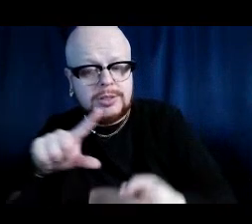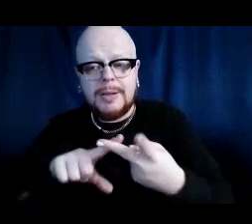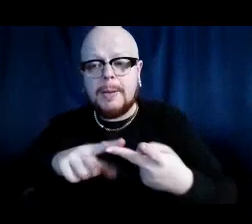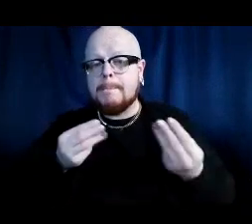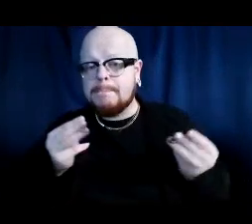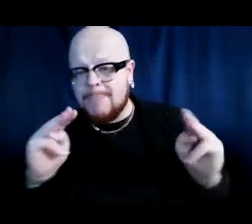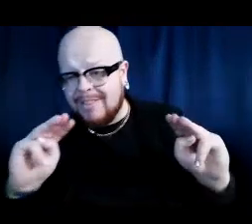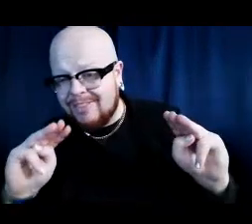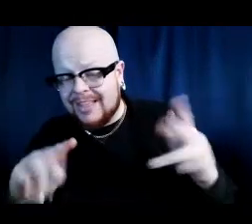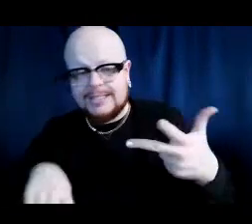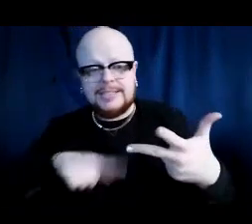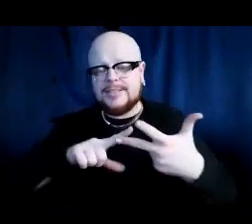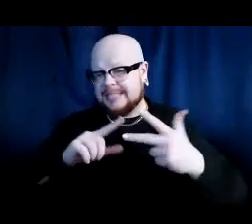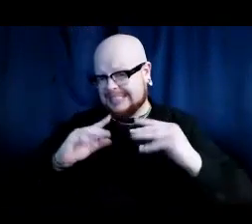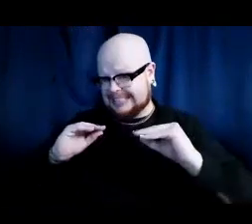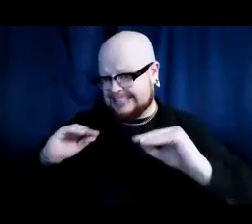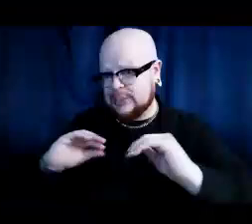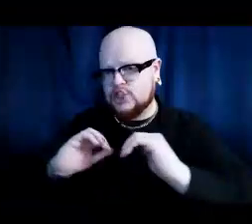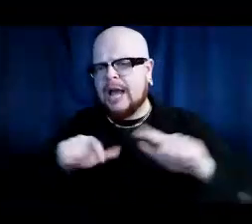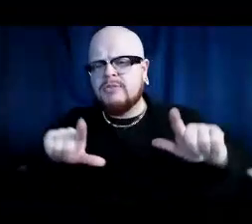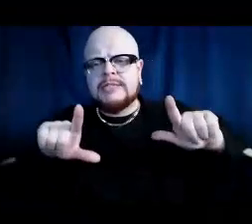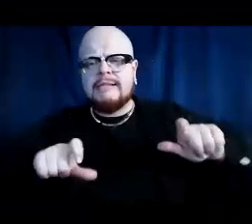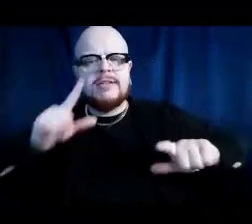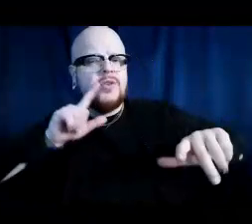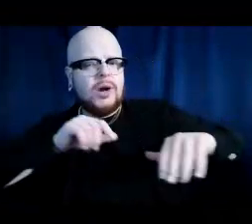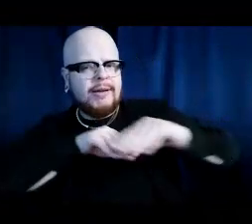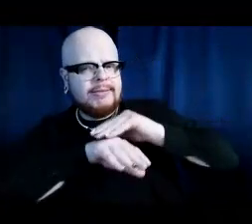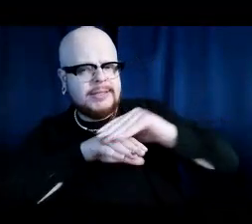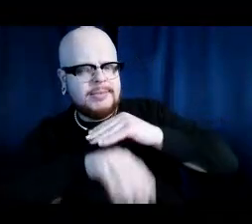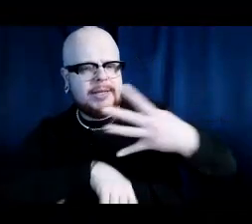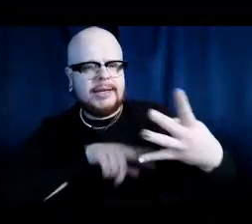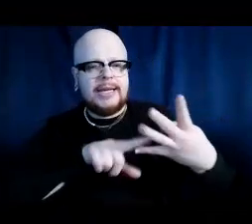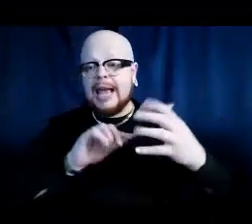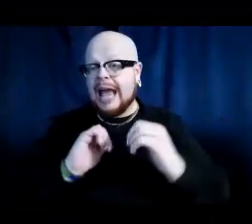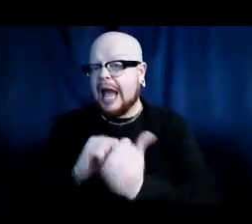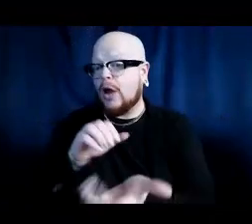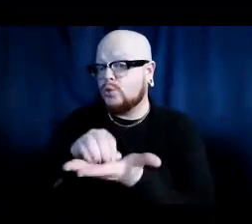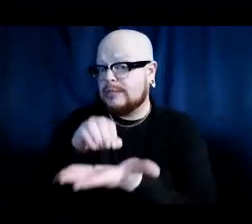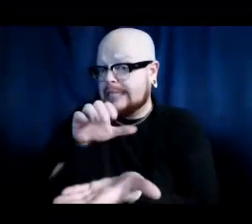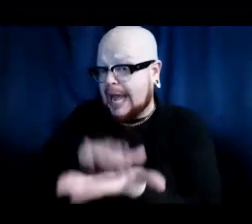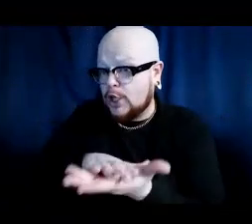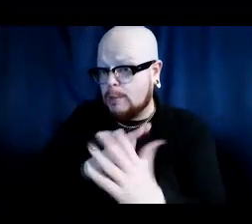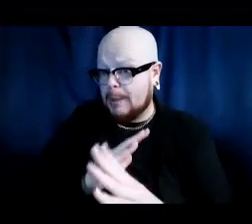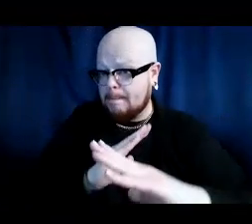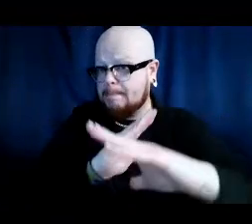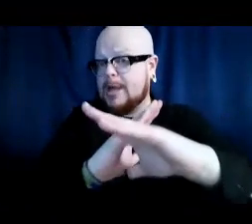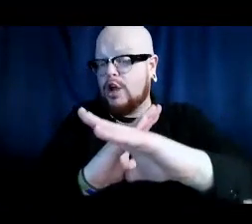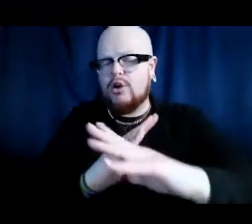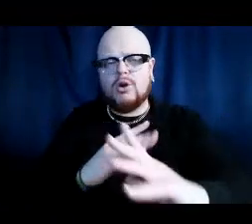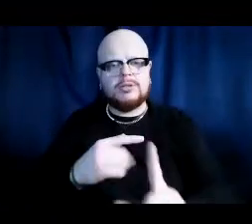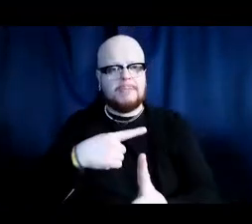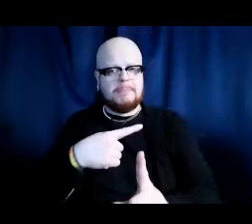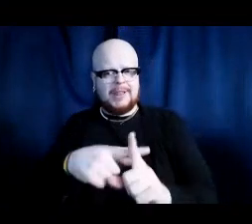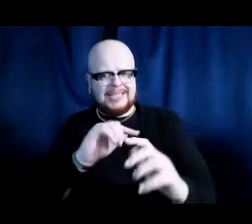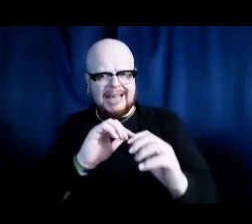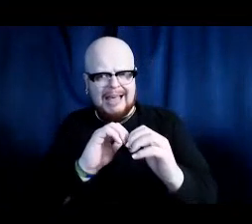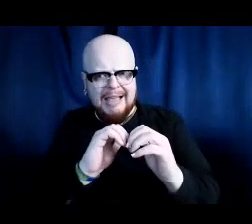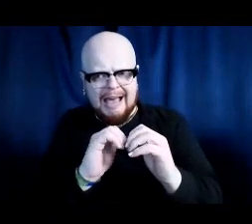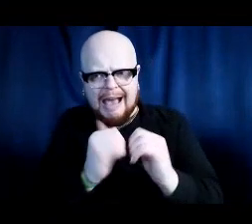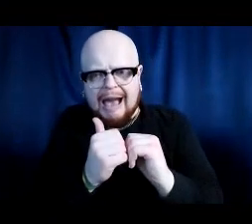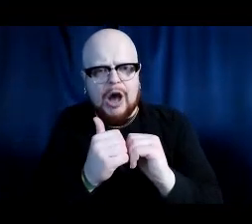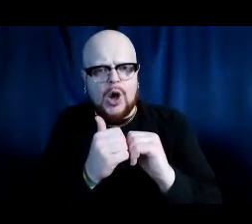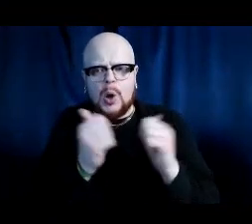accessibility, how to document barriers, and how assistive technologies work with the website. It can be helpful to